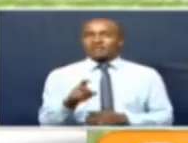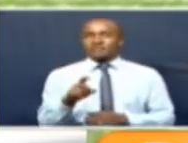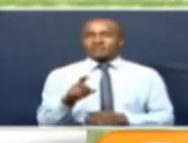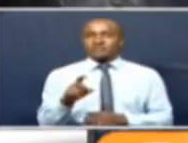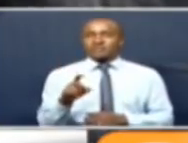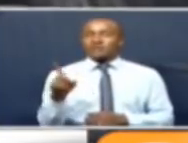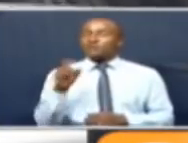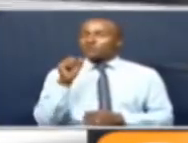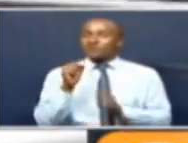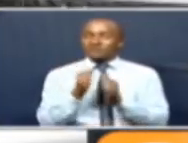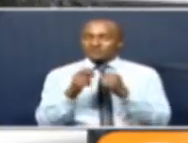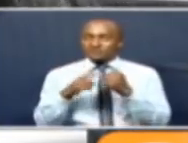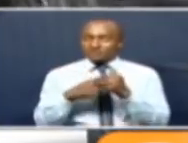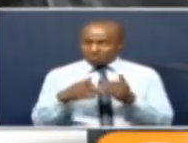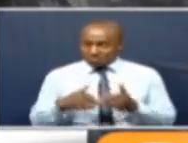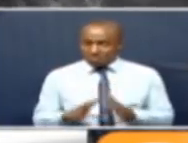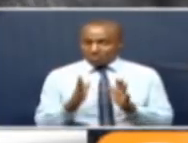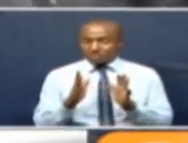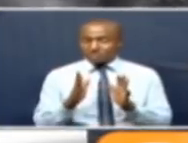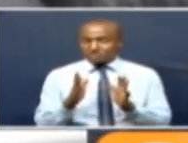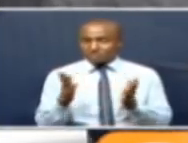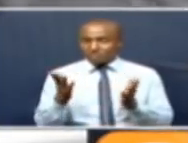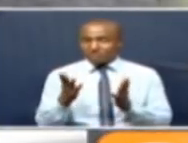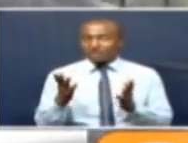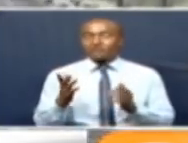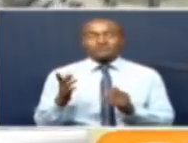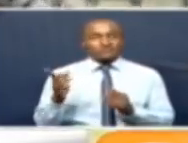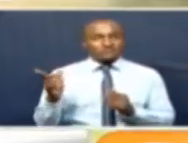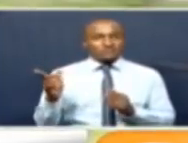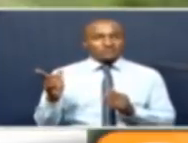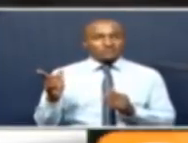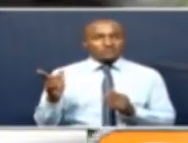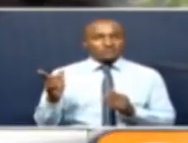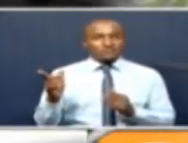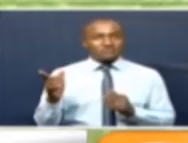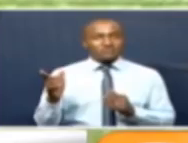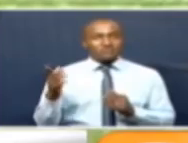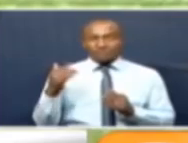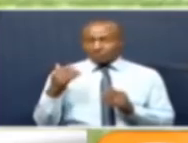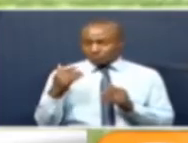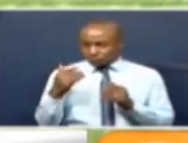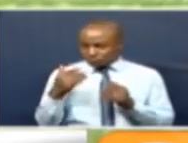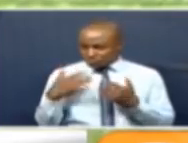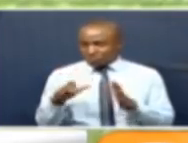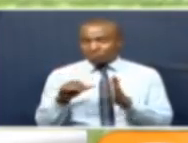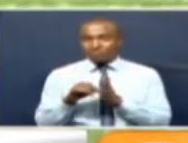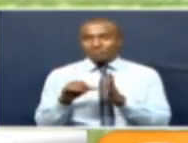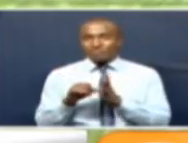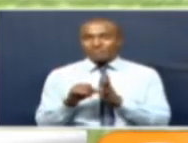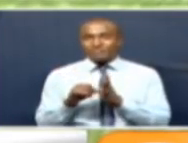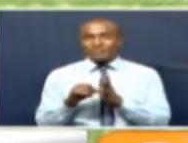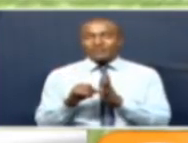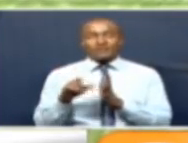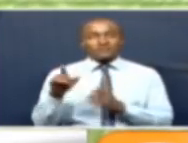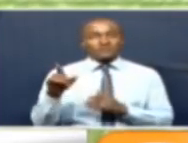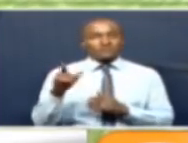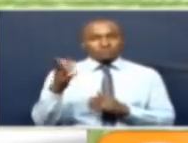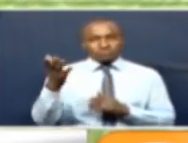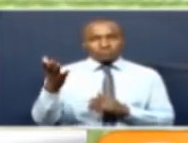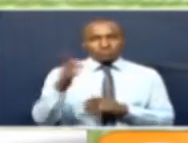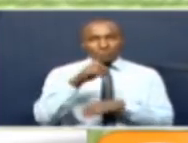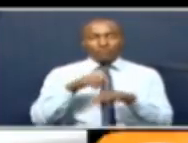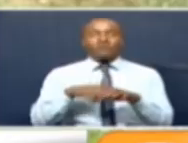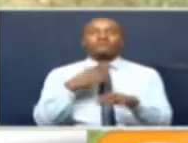at Sweetwater's chimpanzee sanctuary as a result of failed birth control. She claps and stretches her hand when she